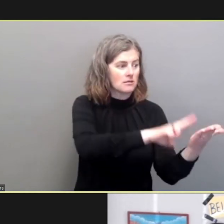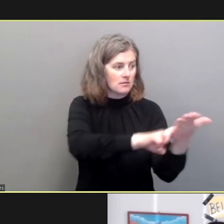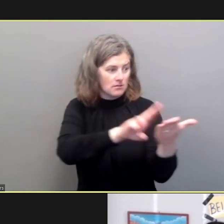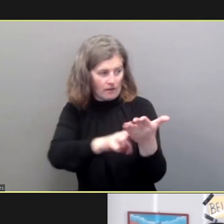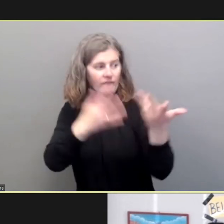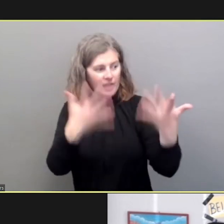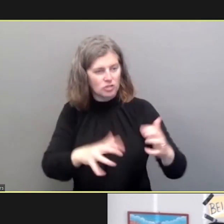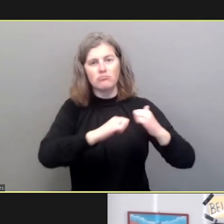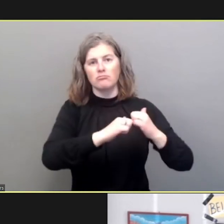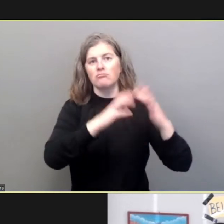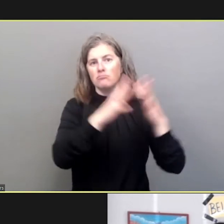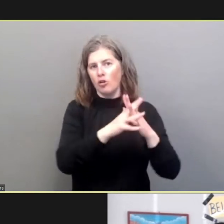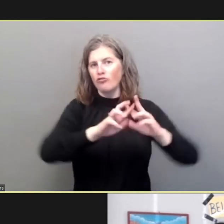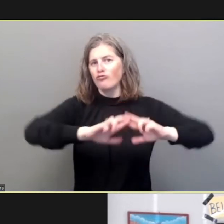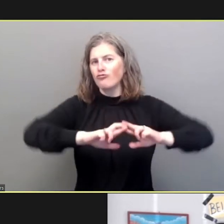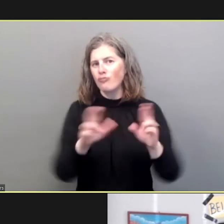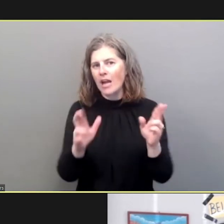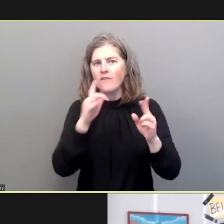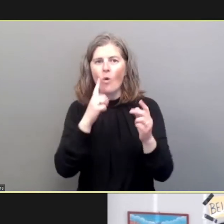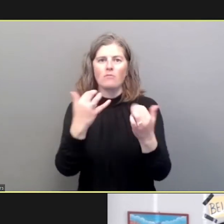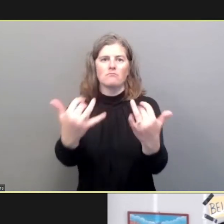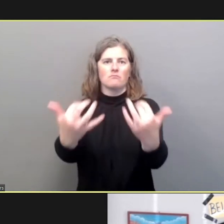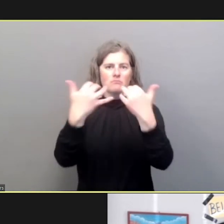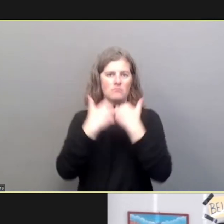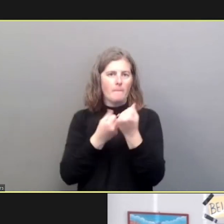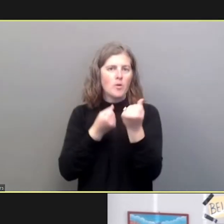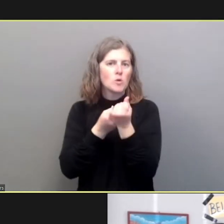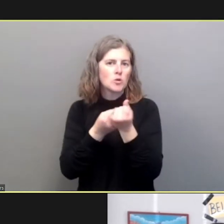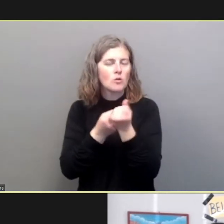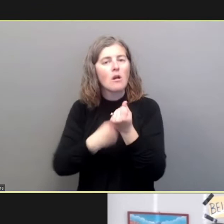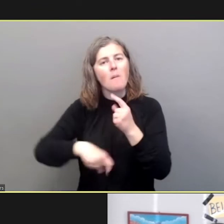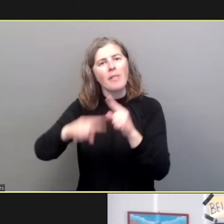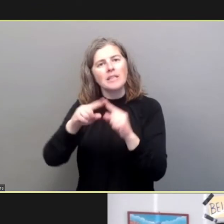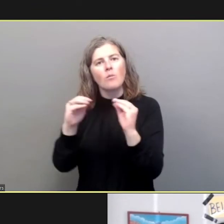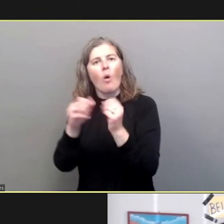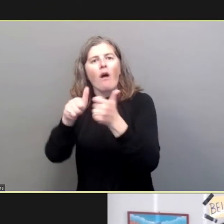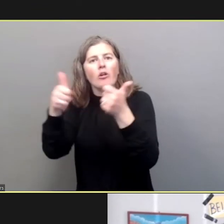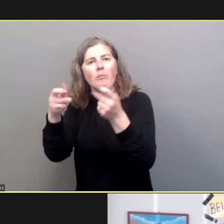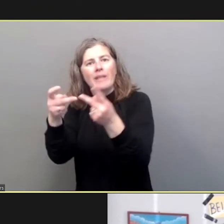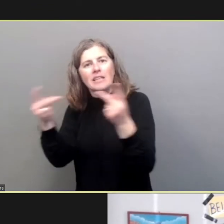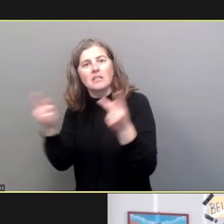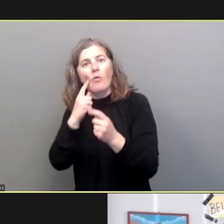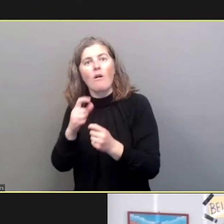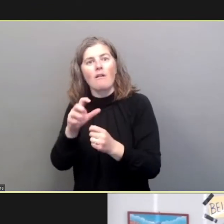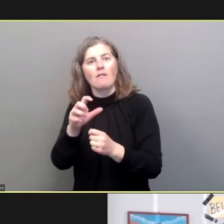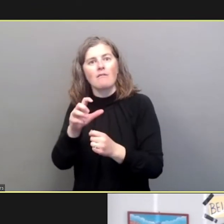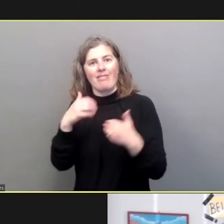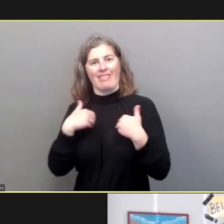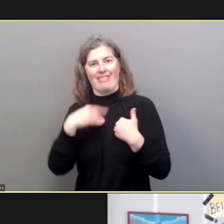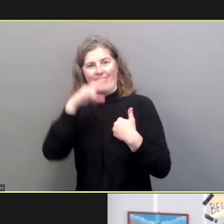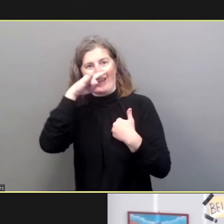be more opportunities for boosters as well as larger sites for 5 to 11-year-olds. So that's,